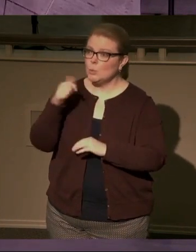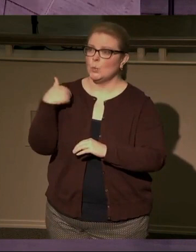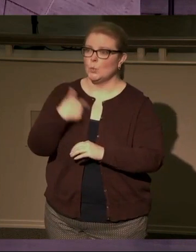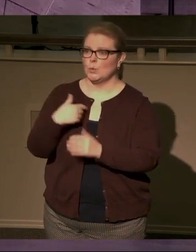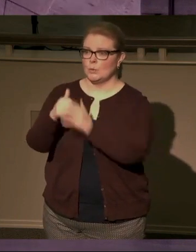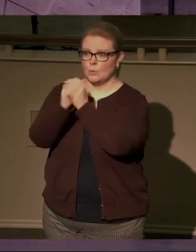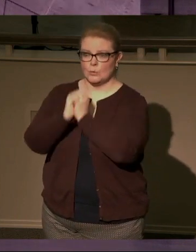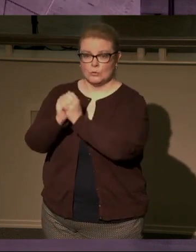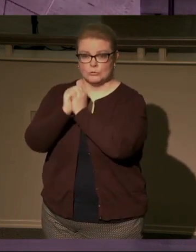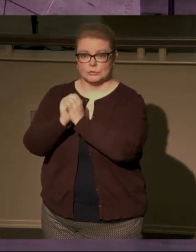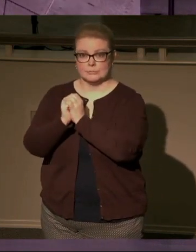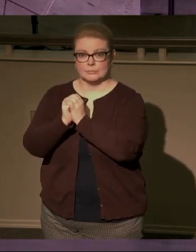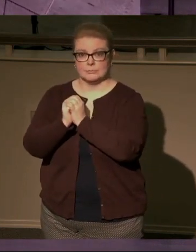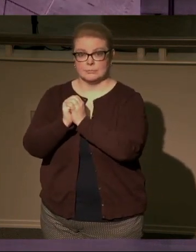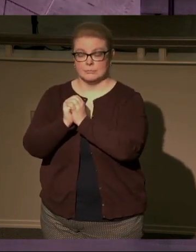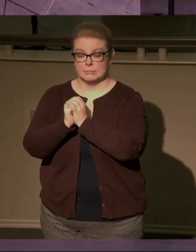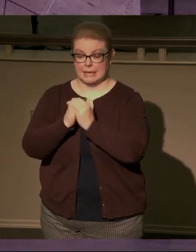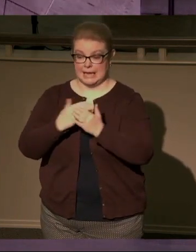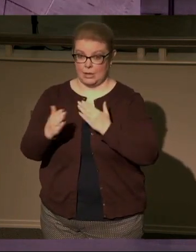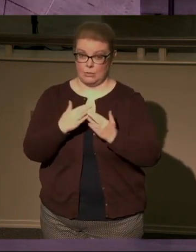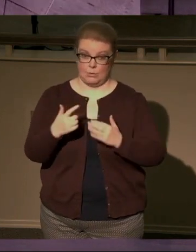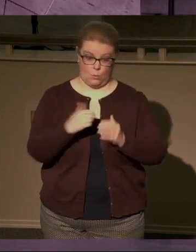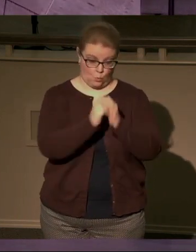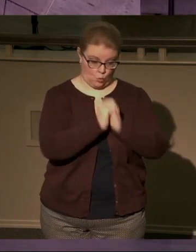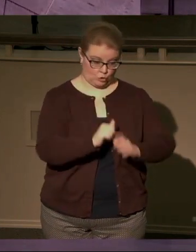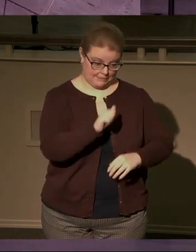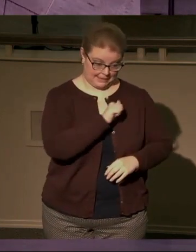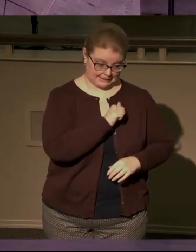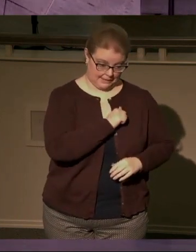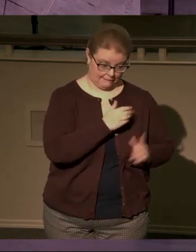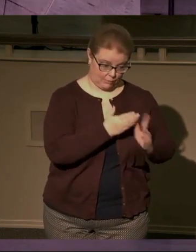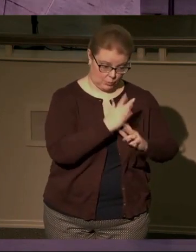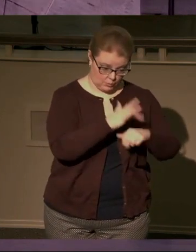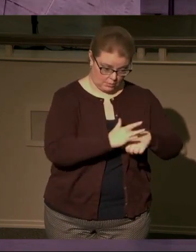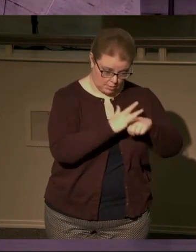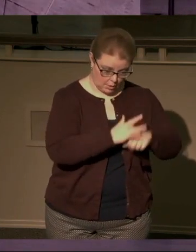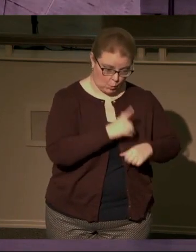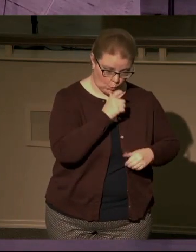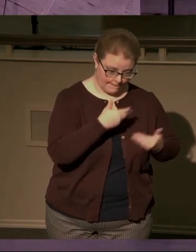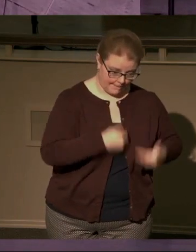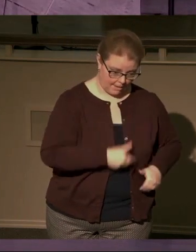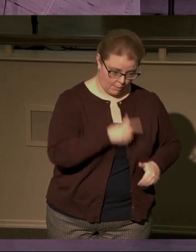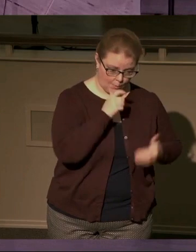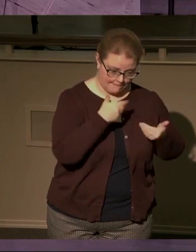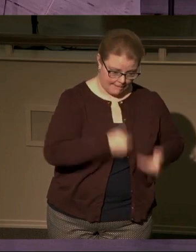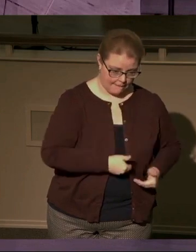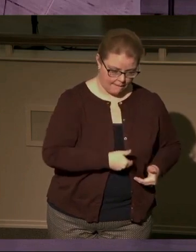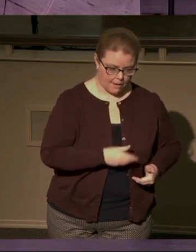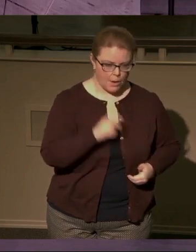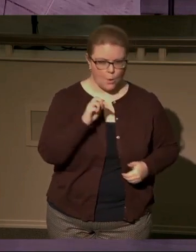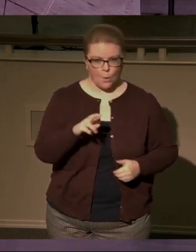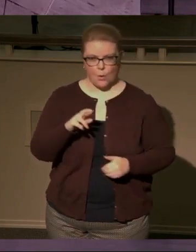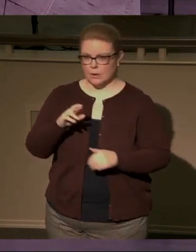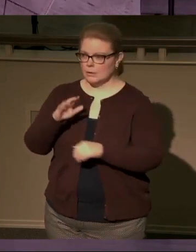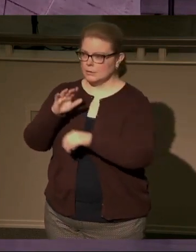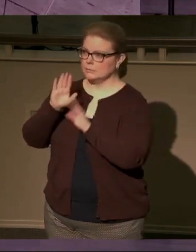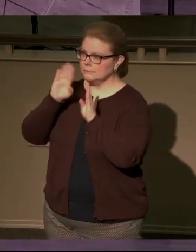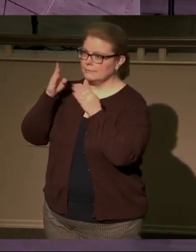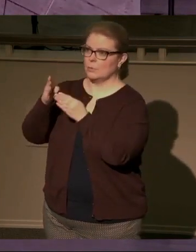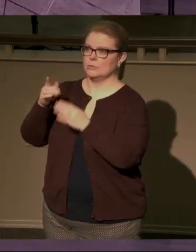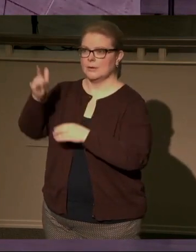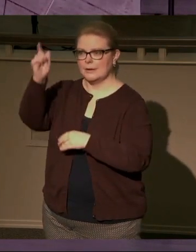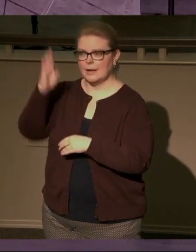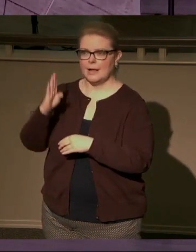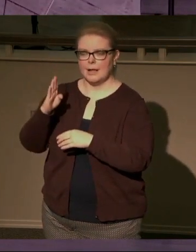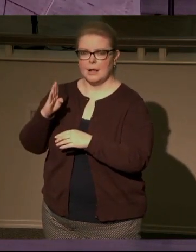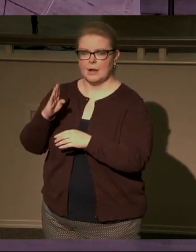Either me through the who am I, or you through the who are you. We're either asking God to